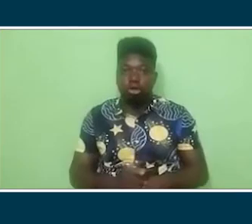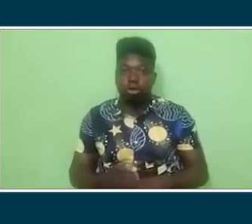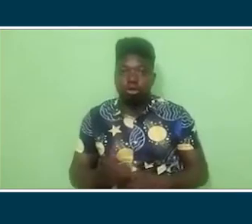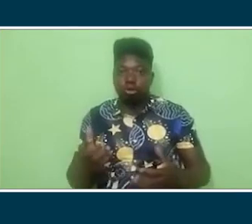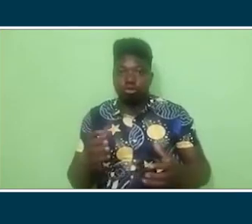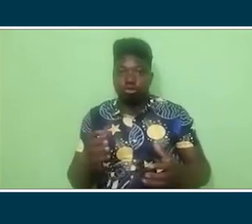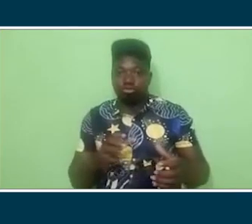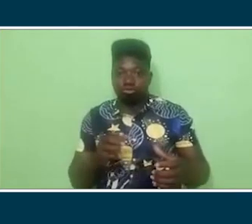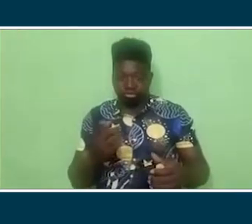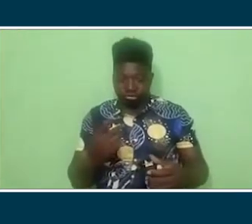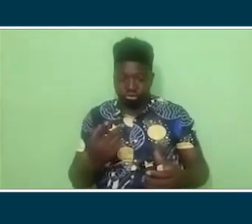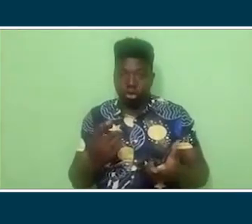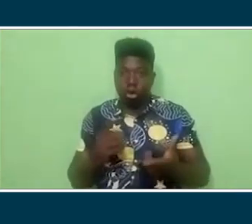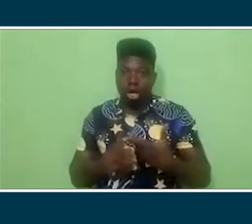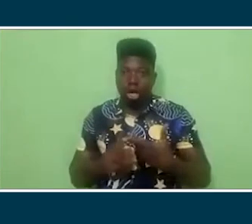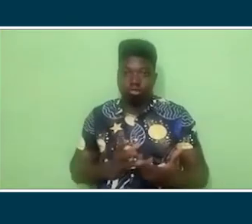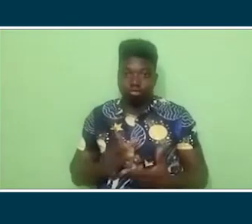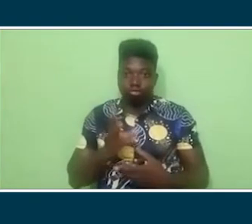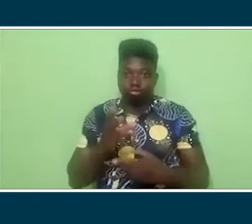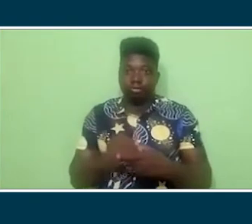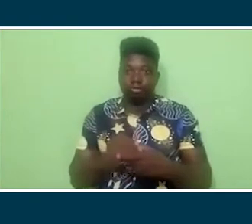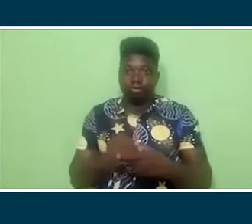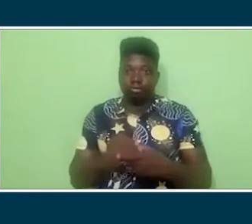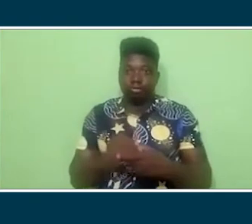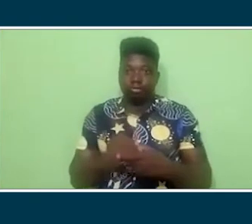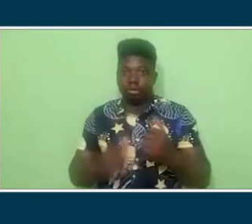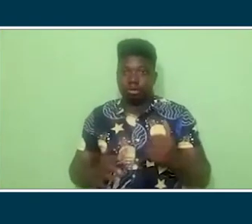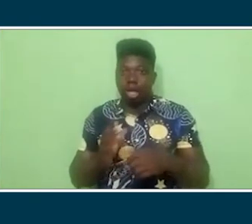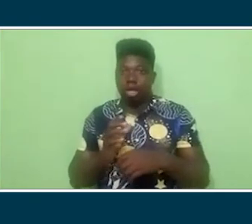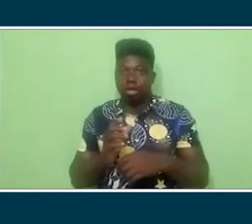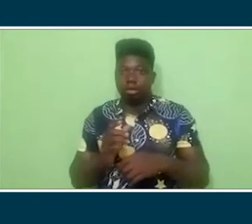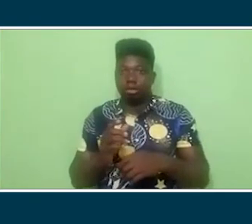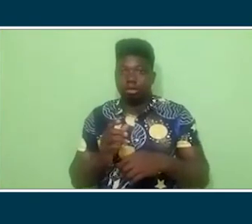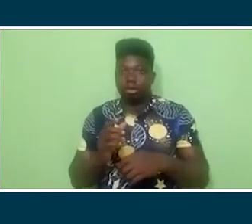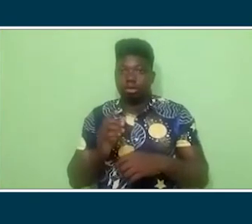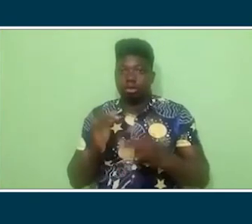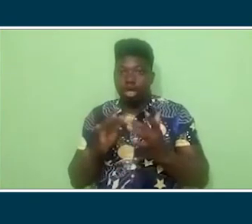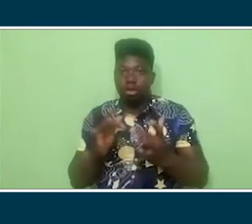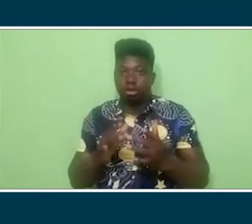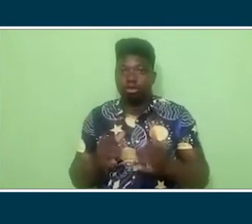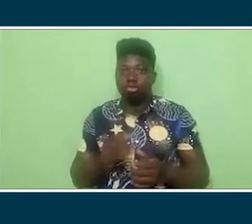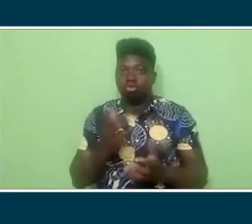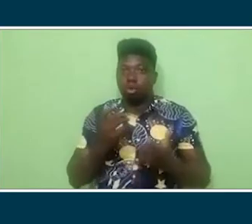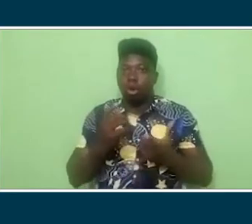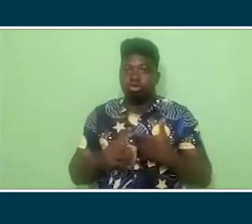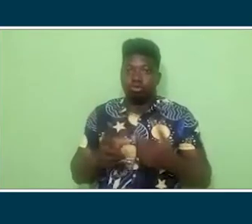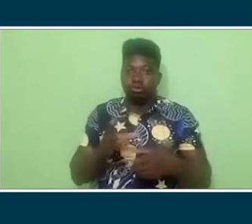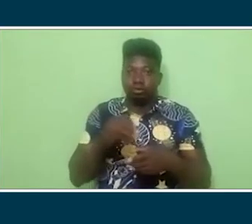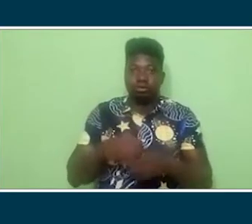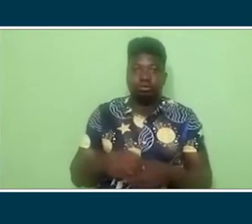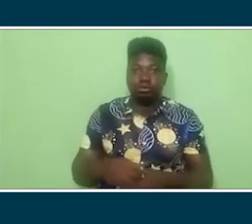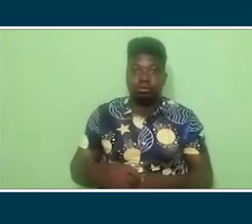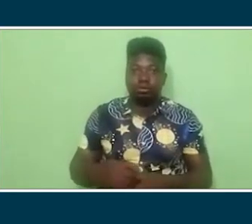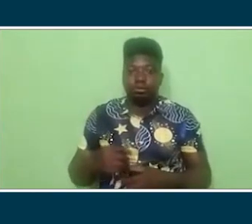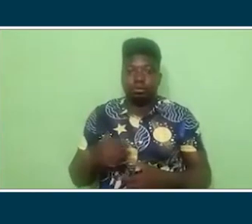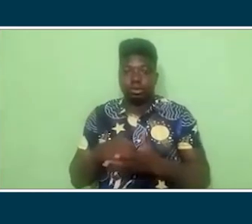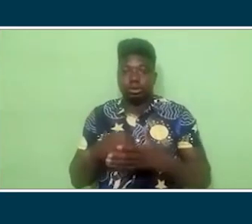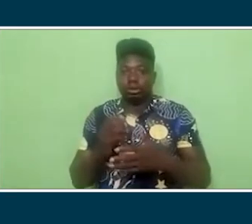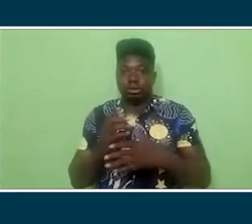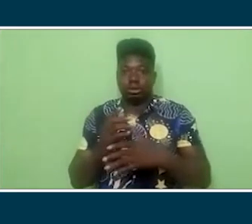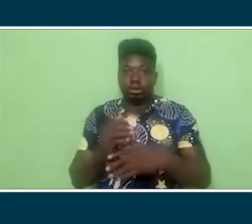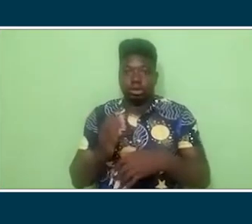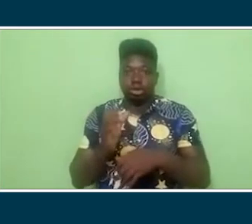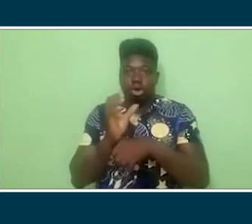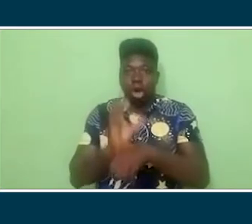in culture without connection? Do I want to engage in culture without love? Do I want to engage in culture